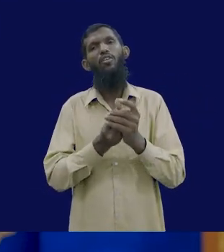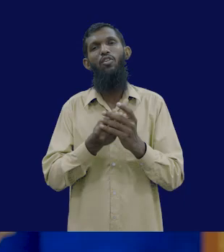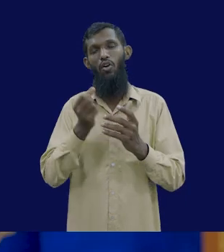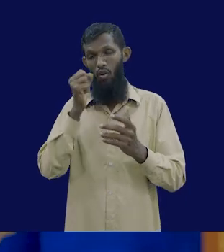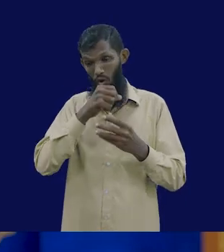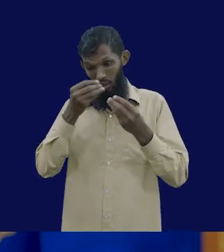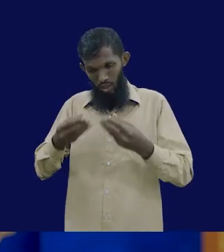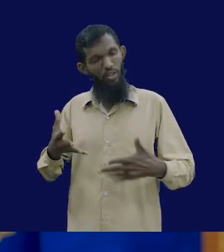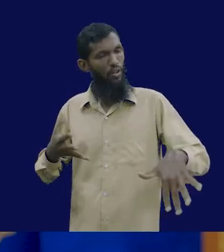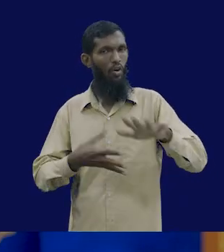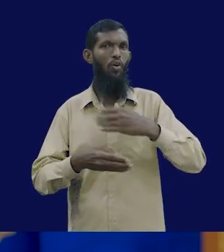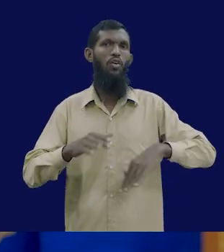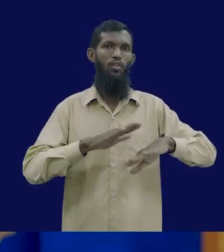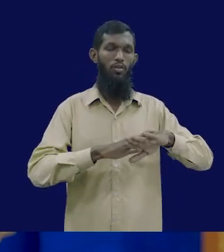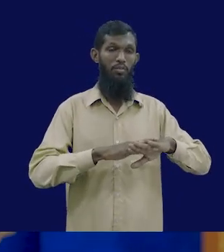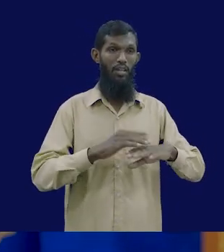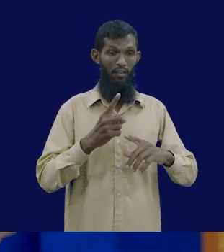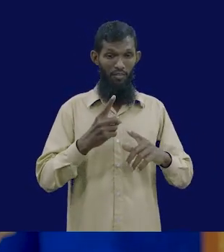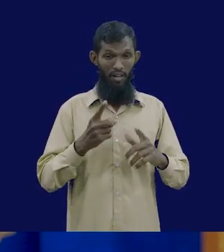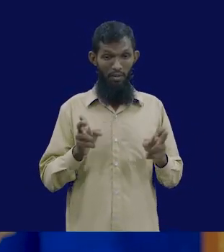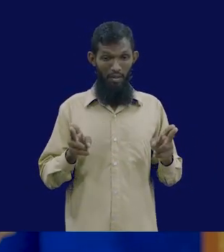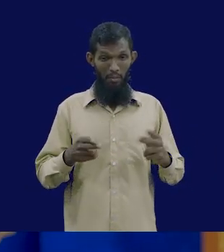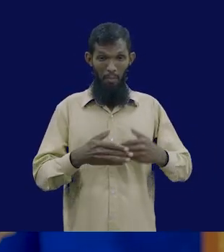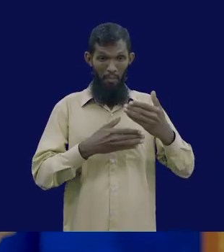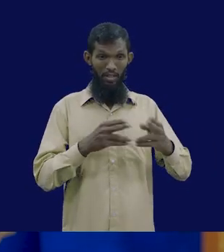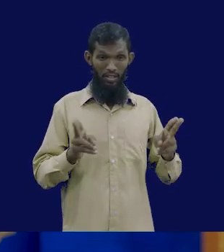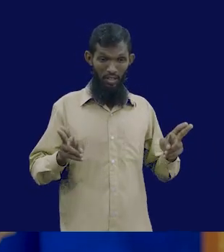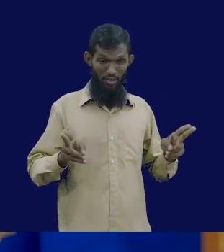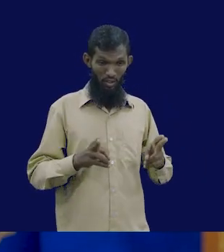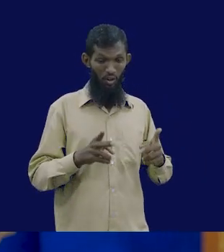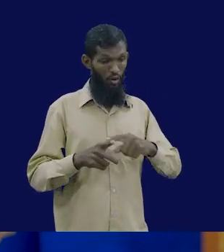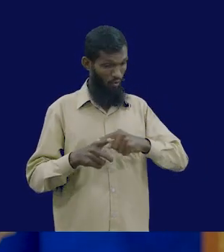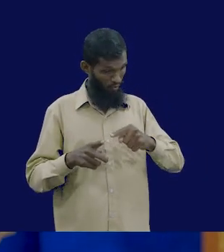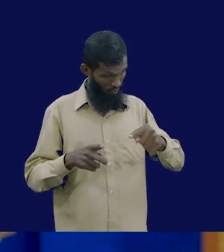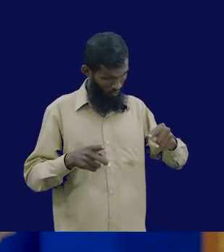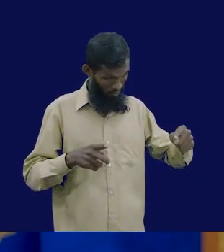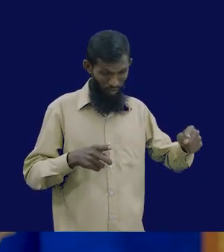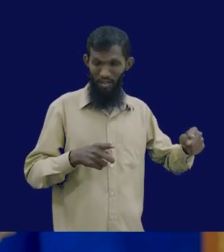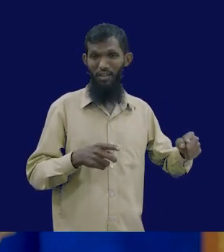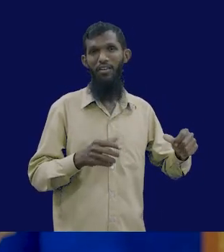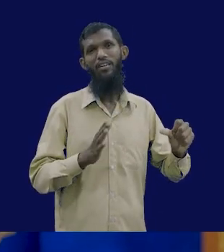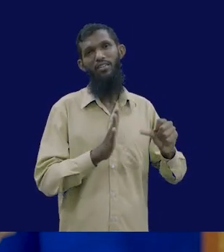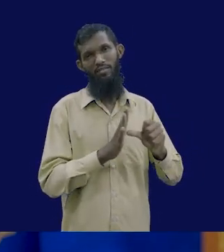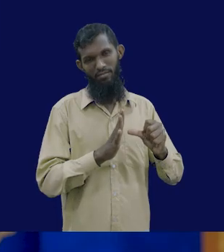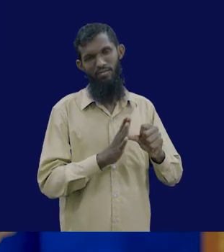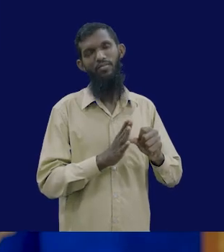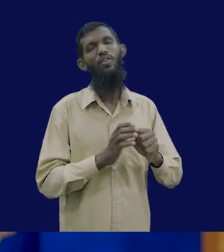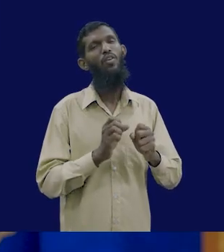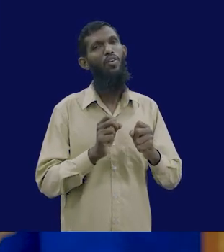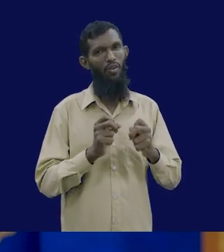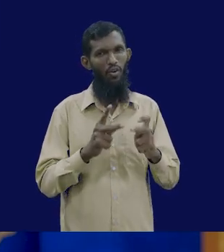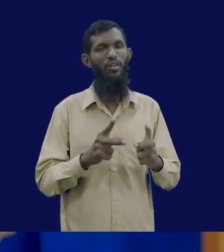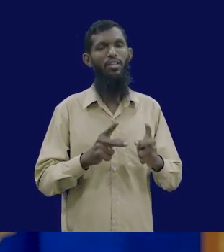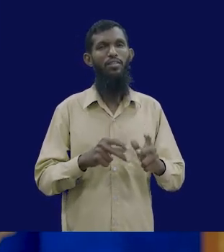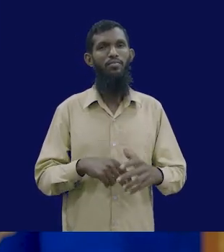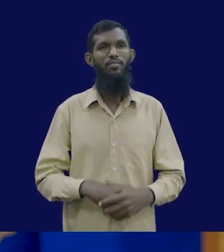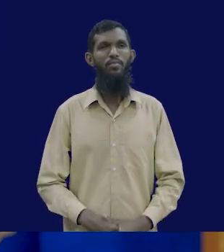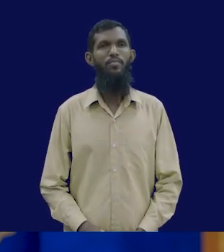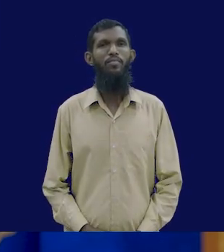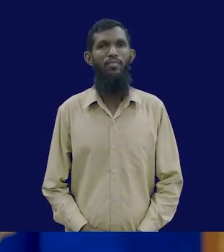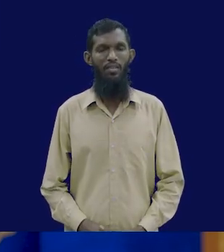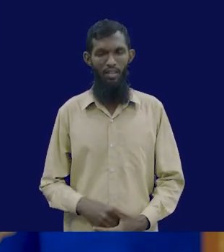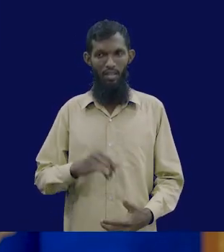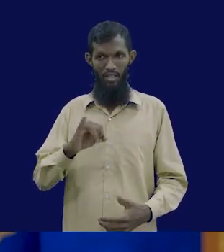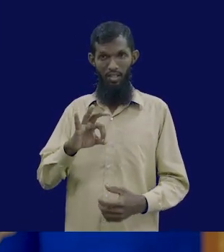just fast until he makes them up before the month of Ramadan. That is the condition, meaning he should not